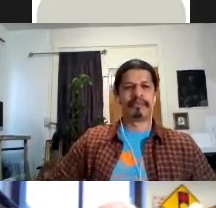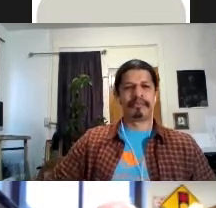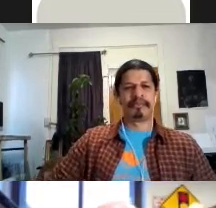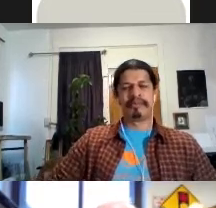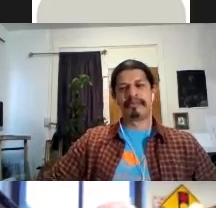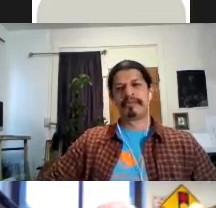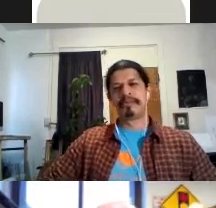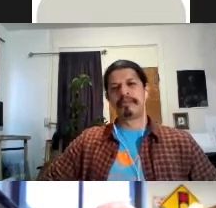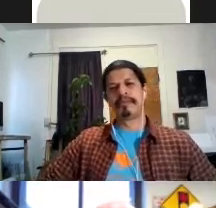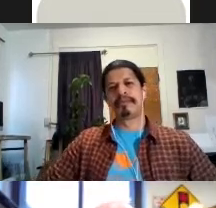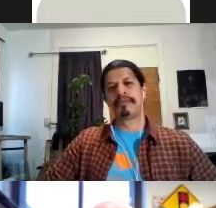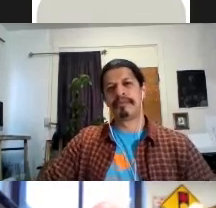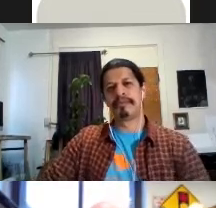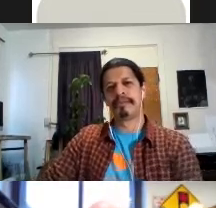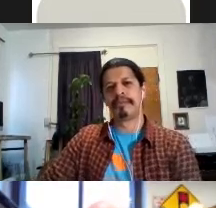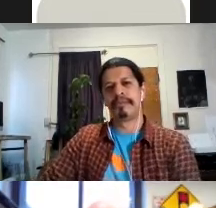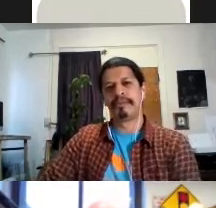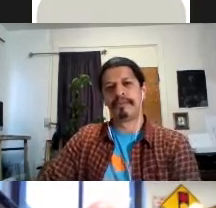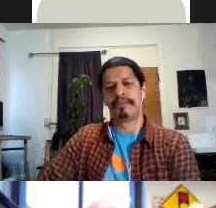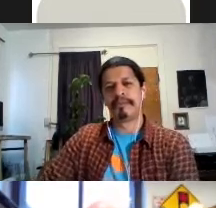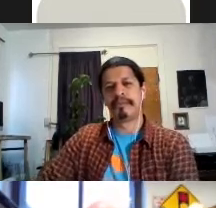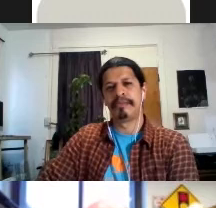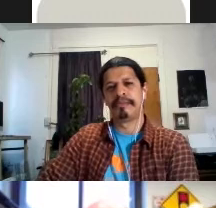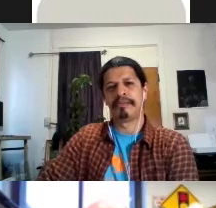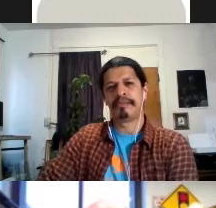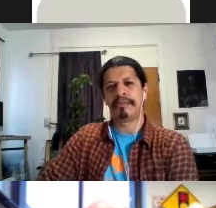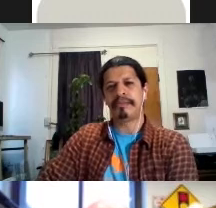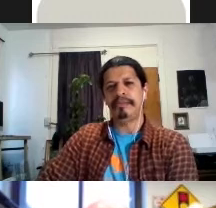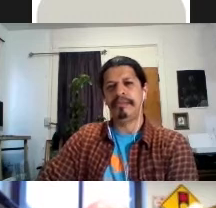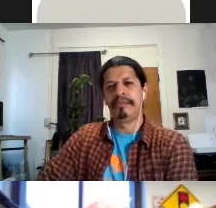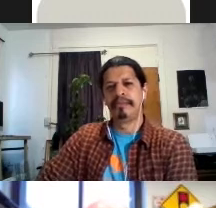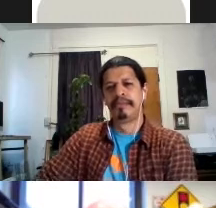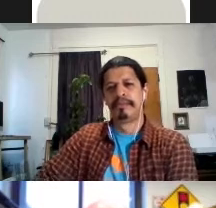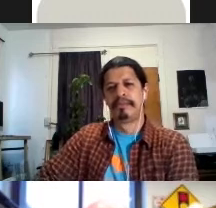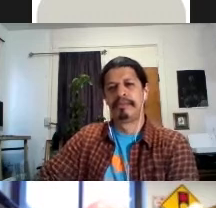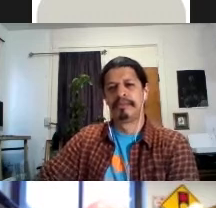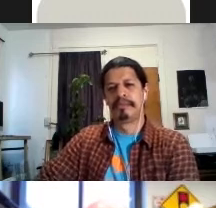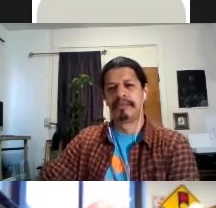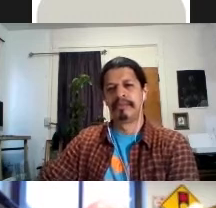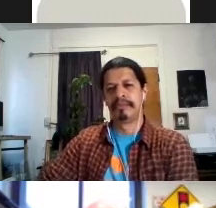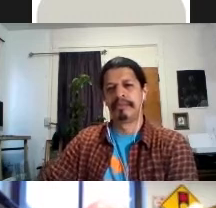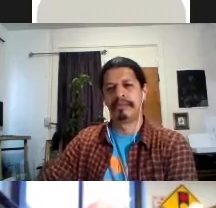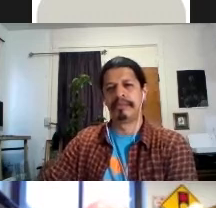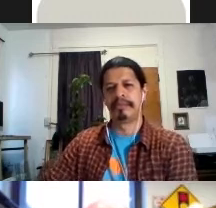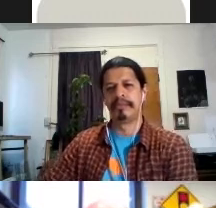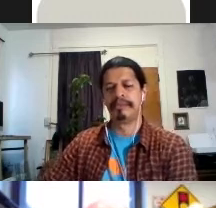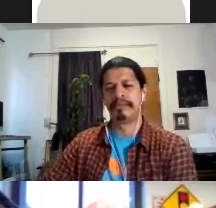that you had on tonight, and you were showing a green line which showed how